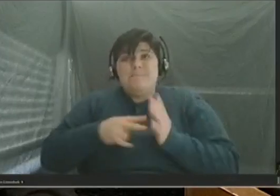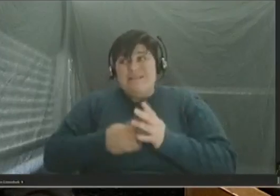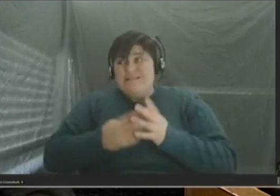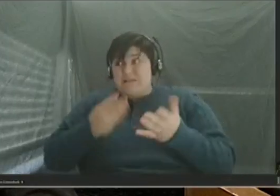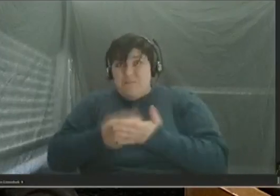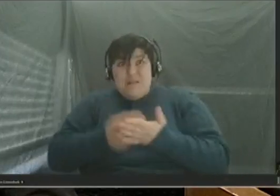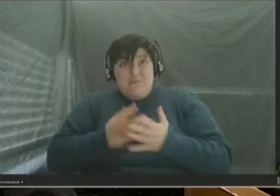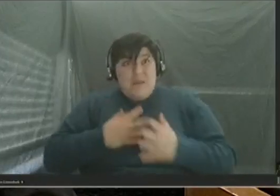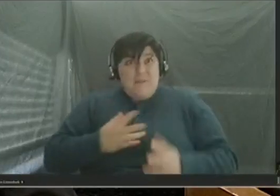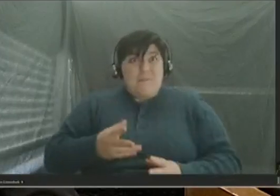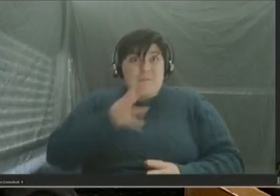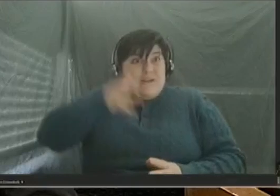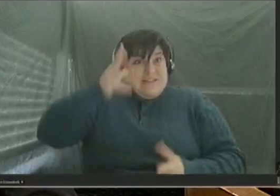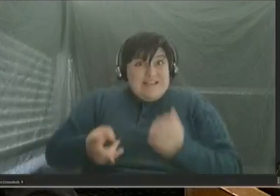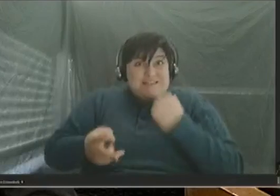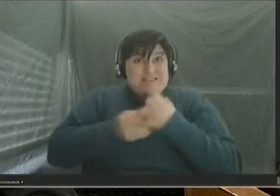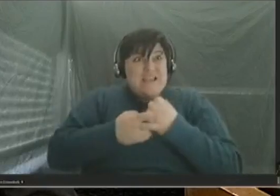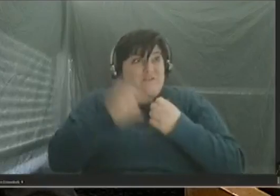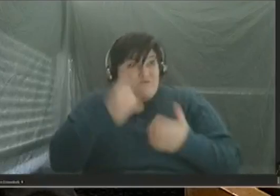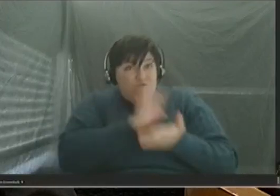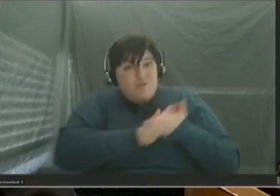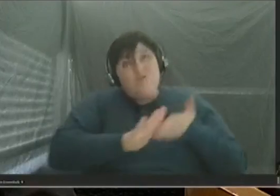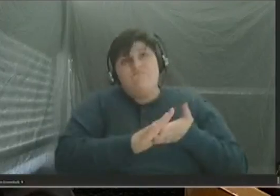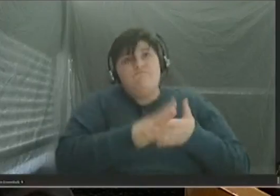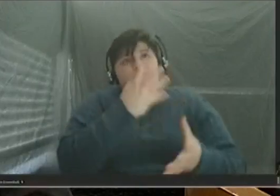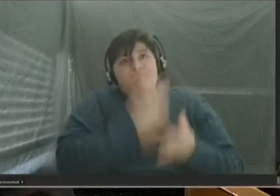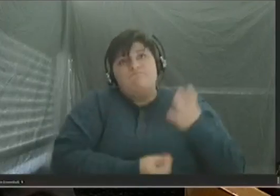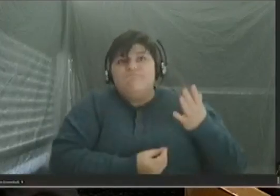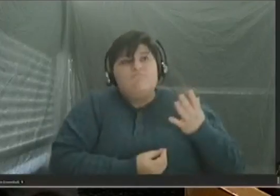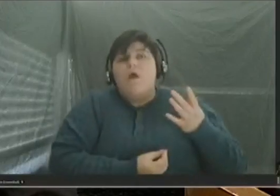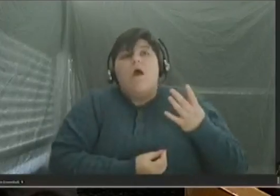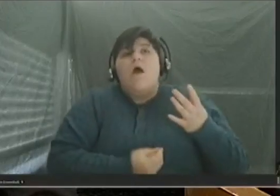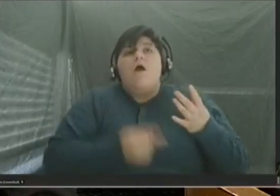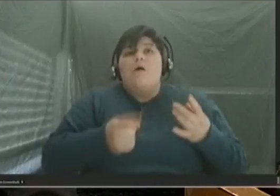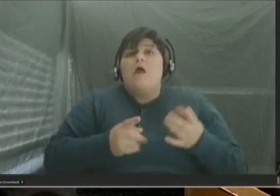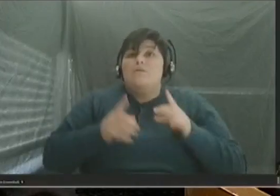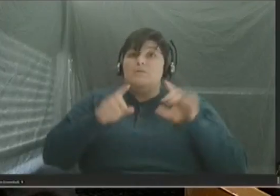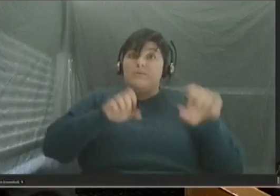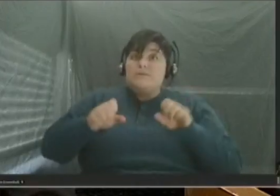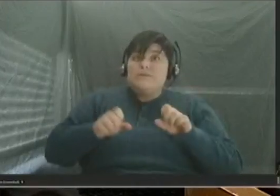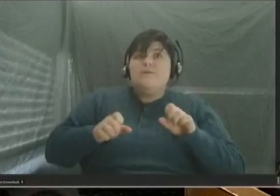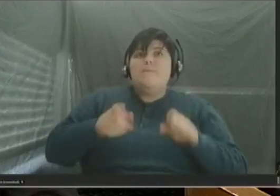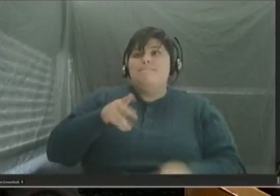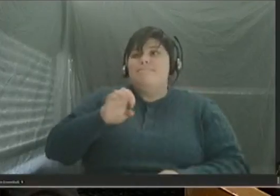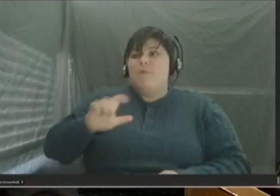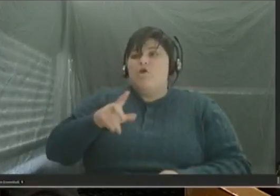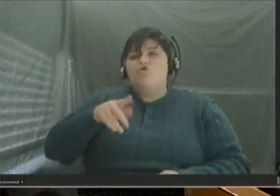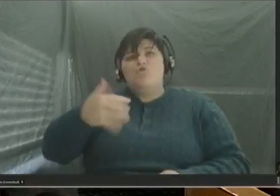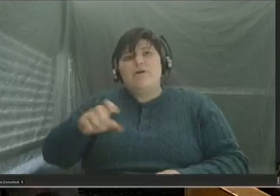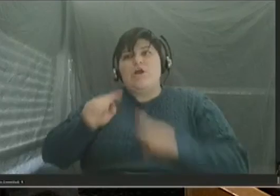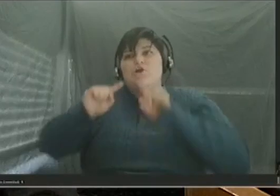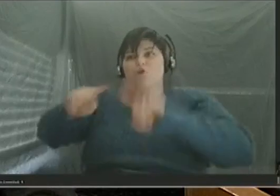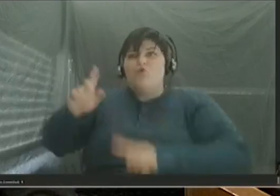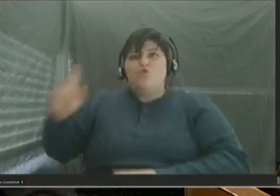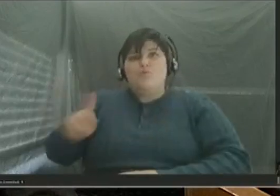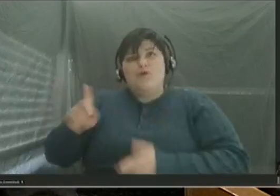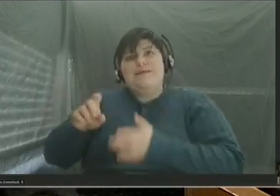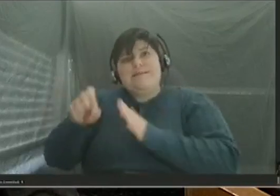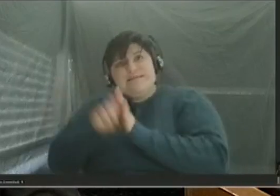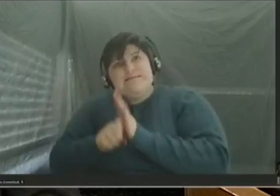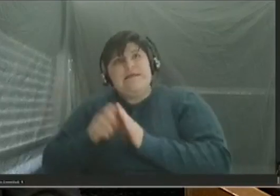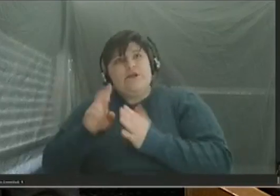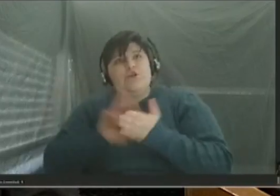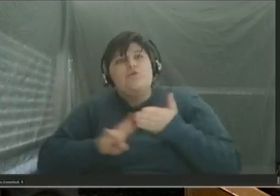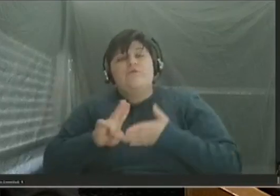was because of the federal Pell Grant and the Oregon Opportunity Grant that I was able to attend Portland State University with only a small but manageable amount of student